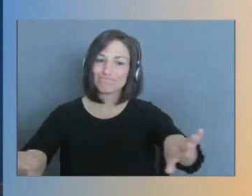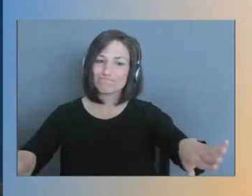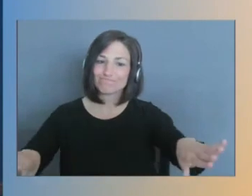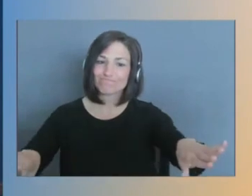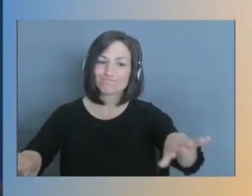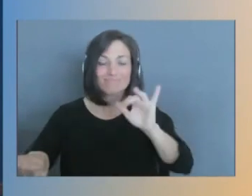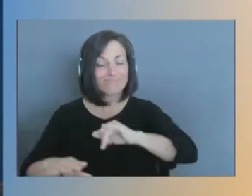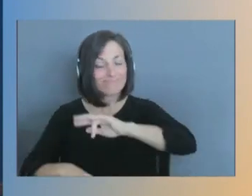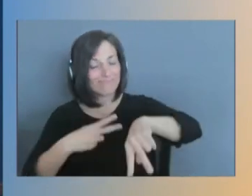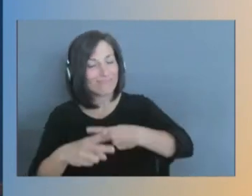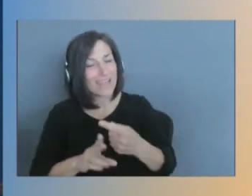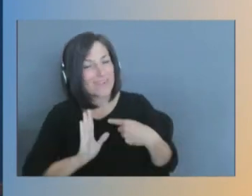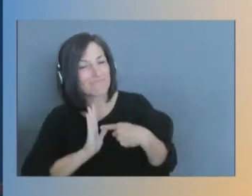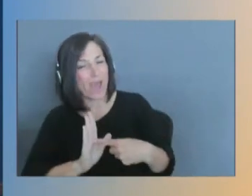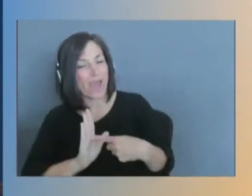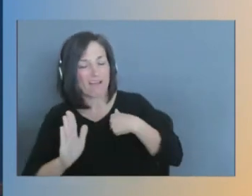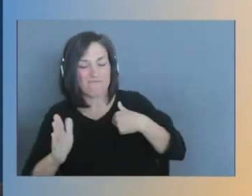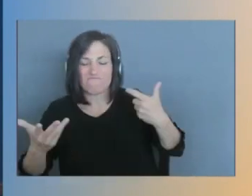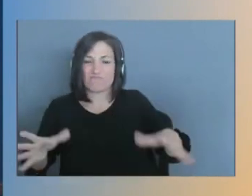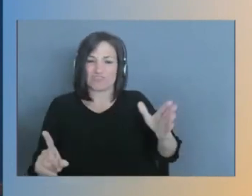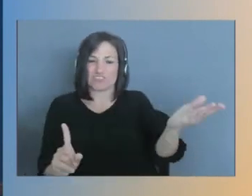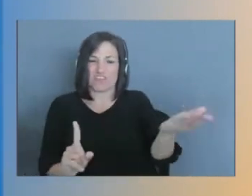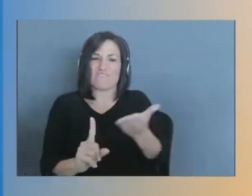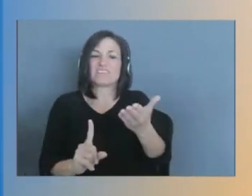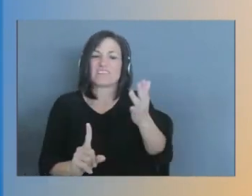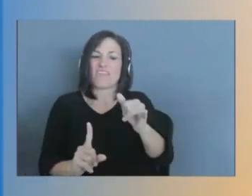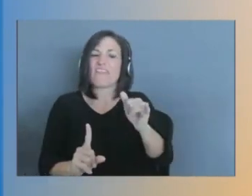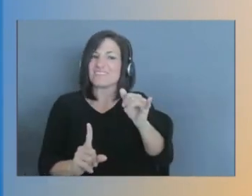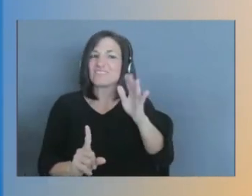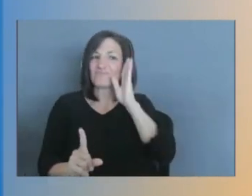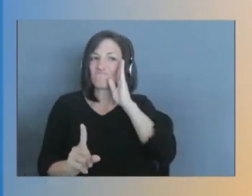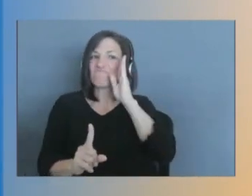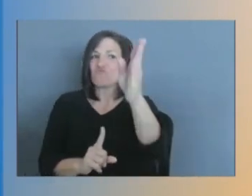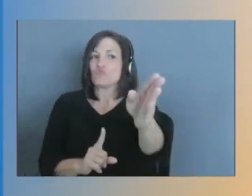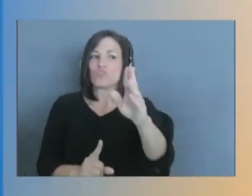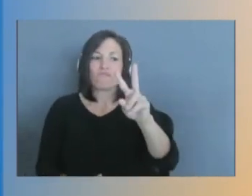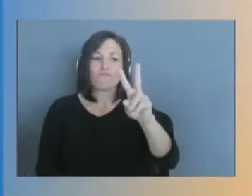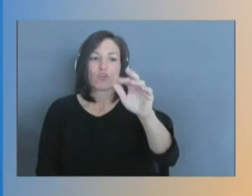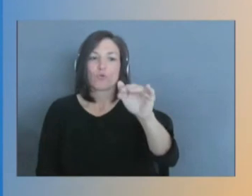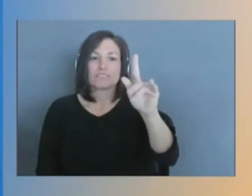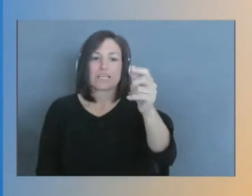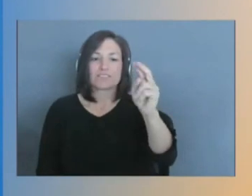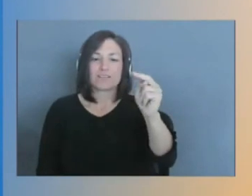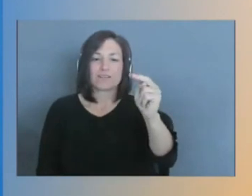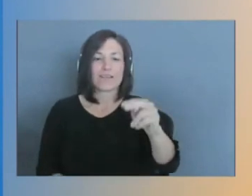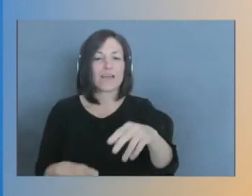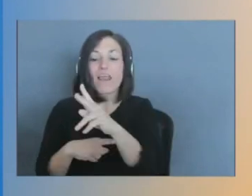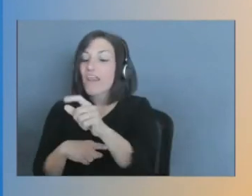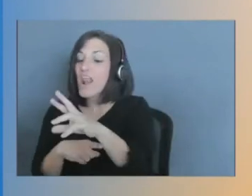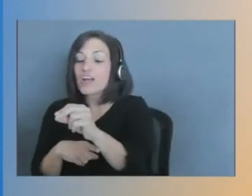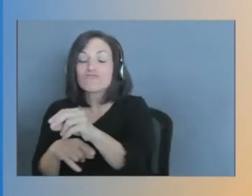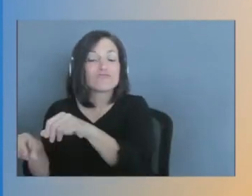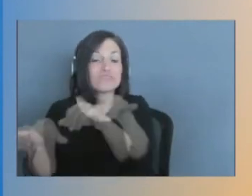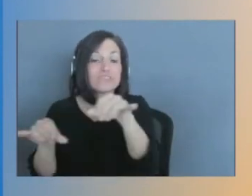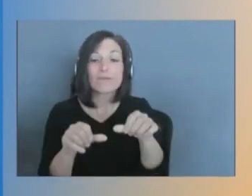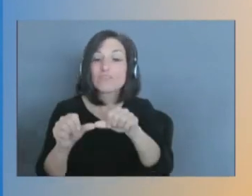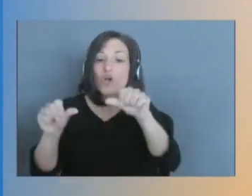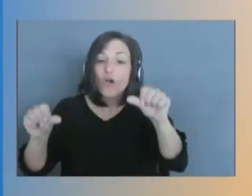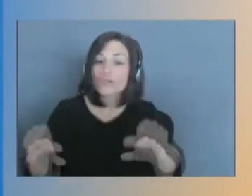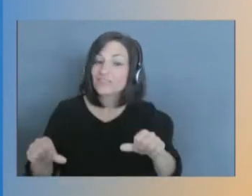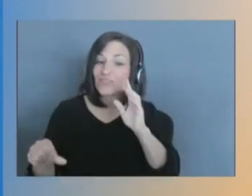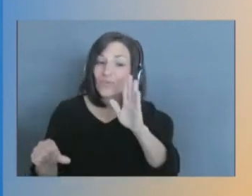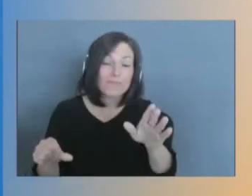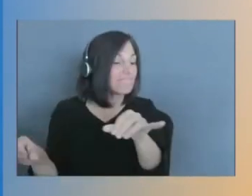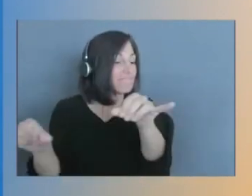model, I'm convinced, is the future of virtualization. I think that Nitro-like architectures are just the way that all virtualization is going to work moving